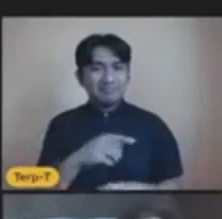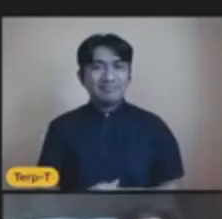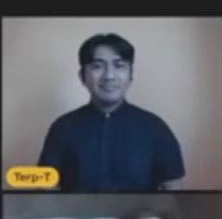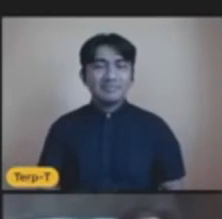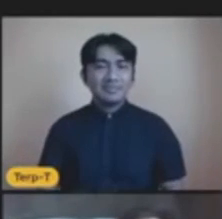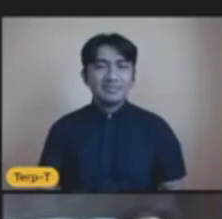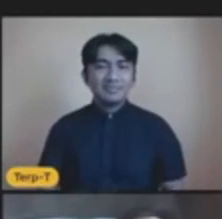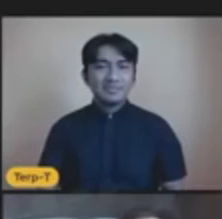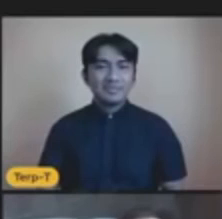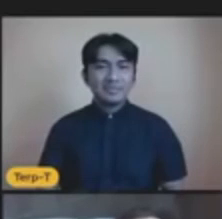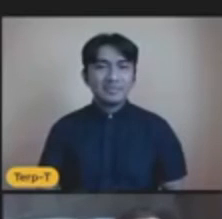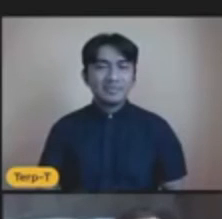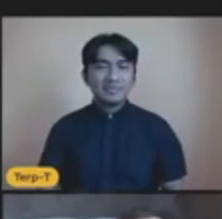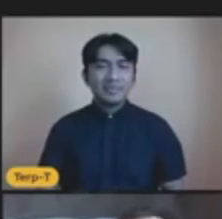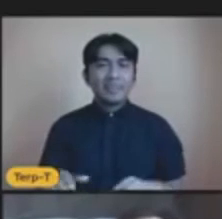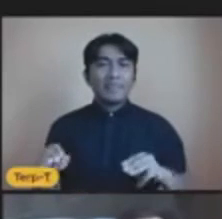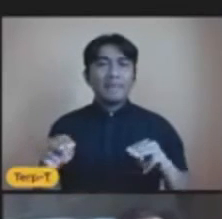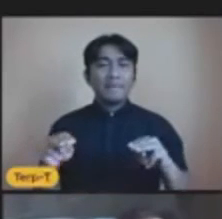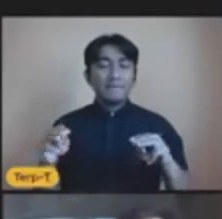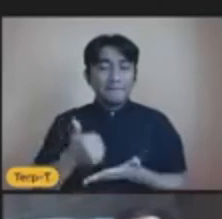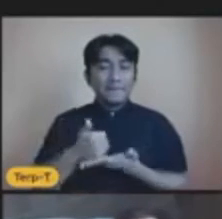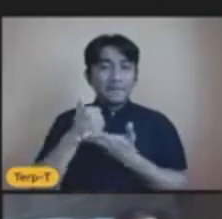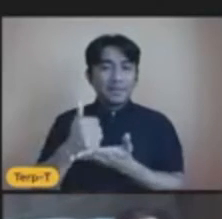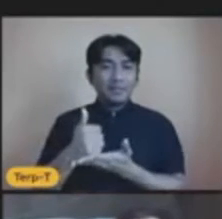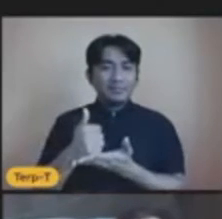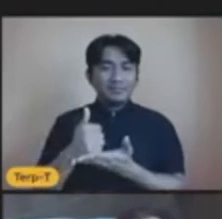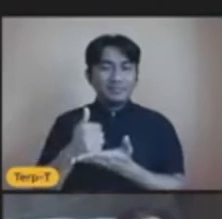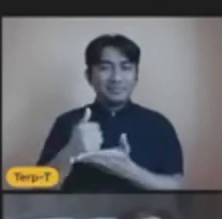and helping us cope and thrive with them.